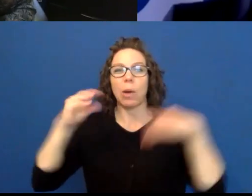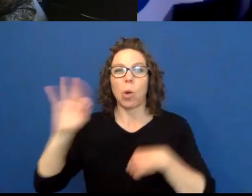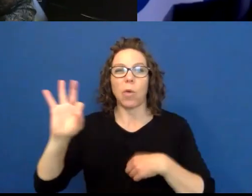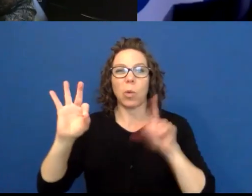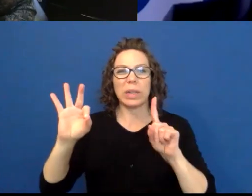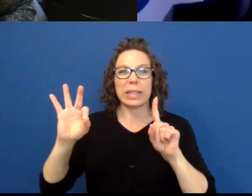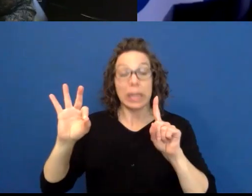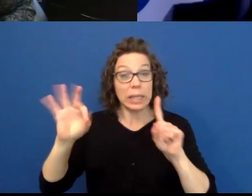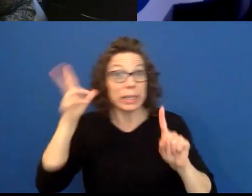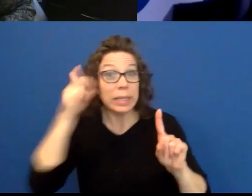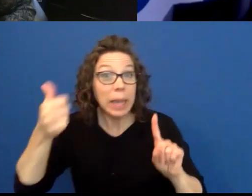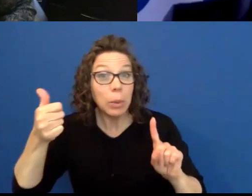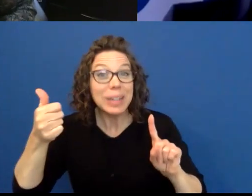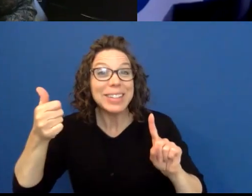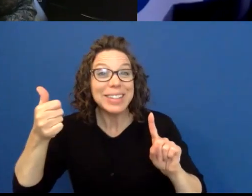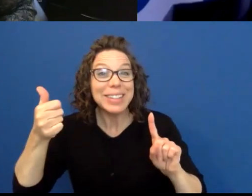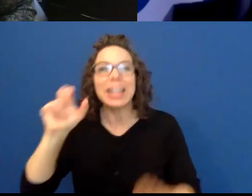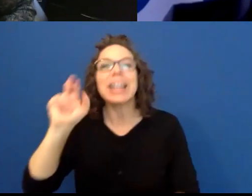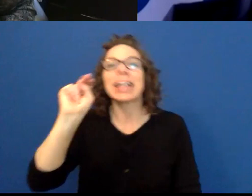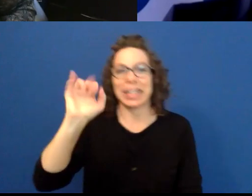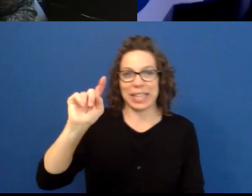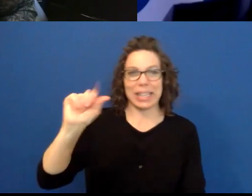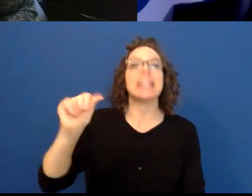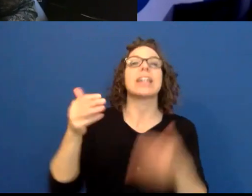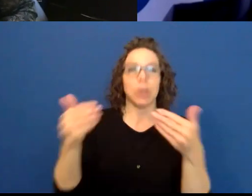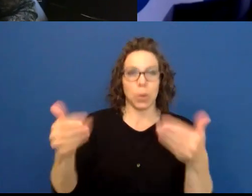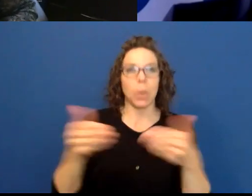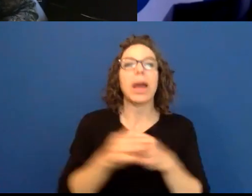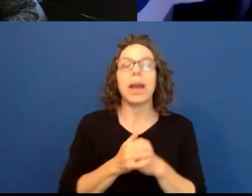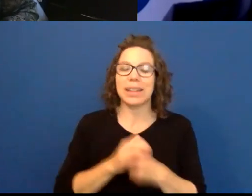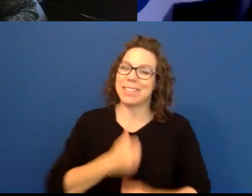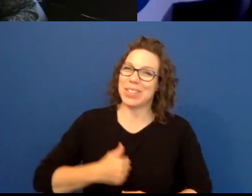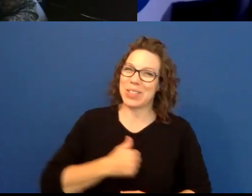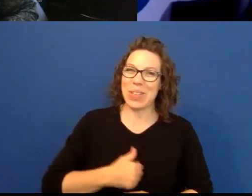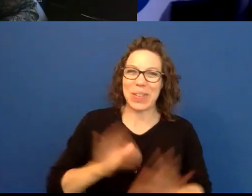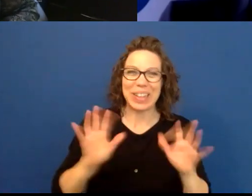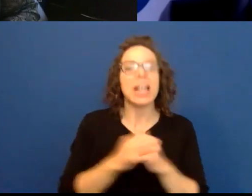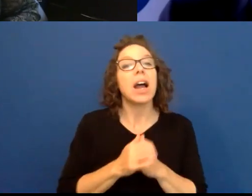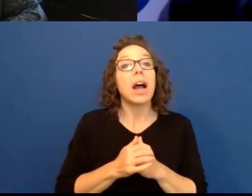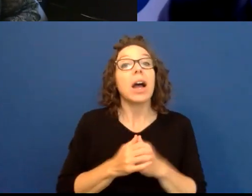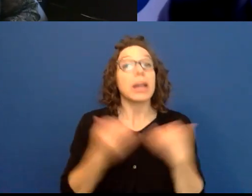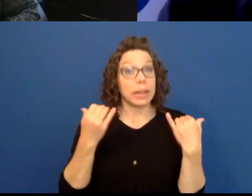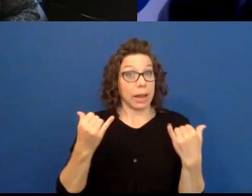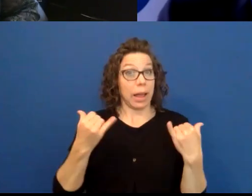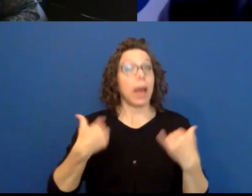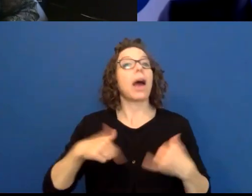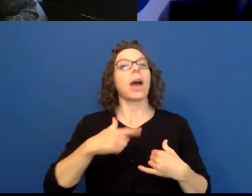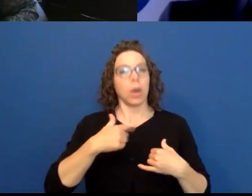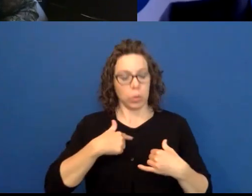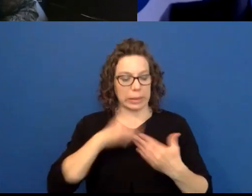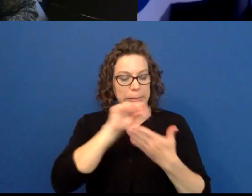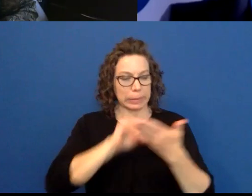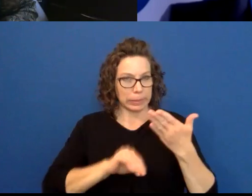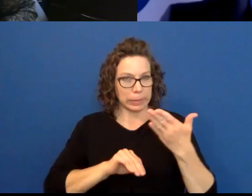Sorry, can you hear me now? Yes, we can, go ahead. I'm so sorry. So we are reporting one